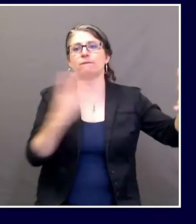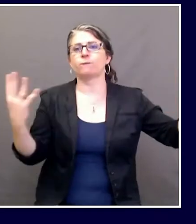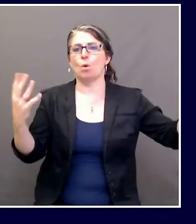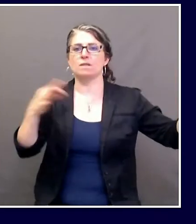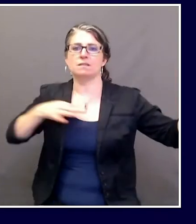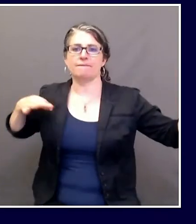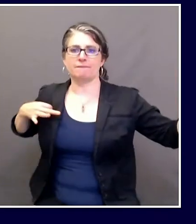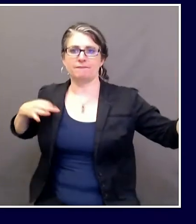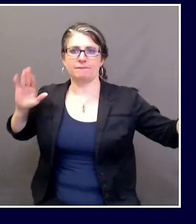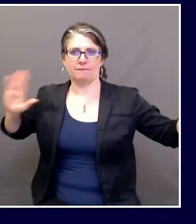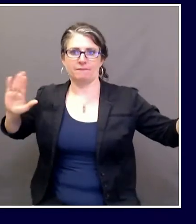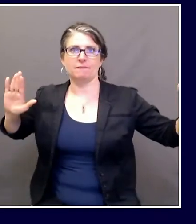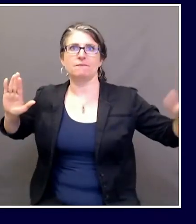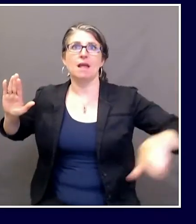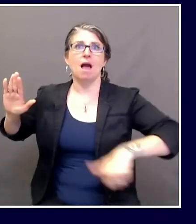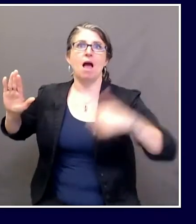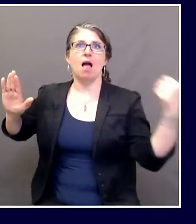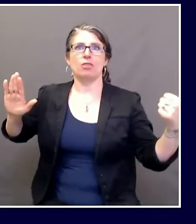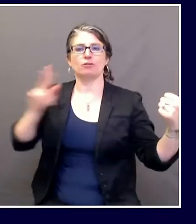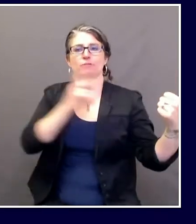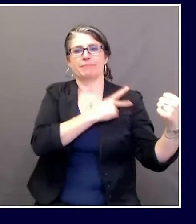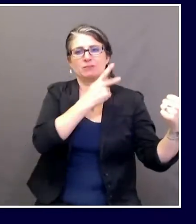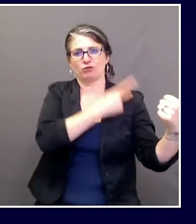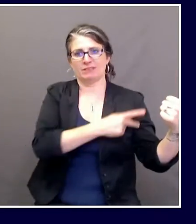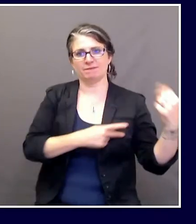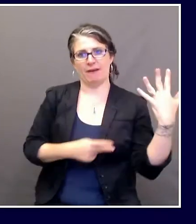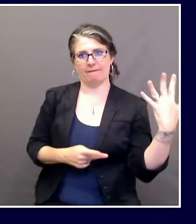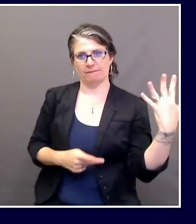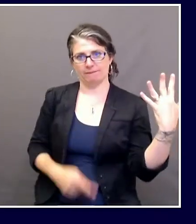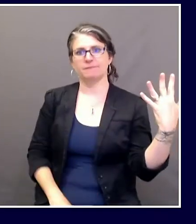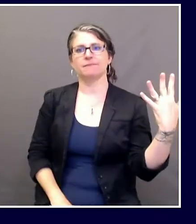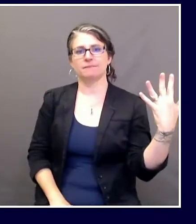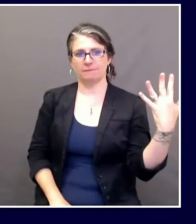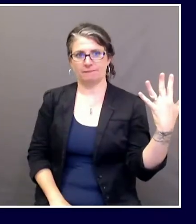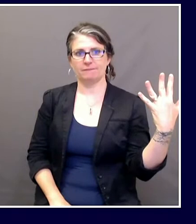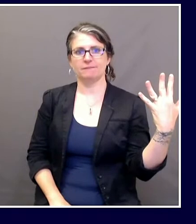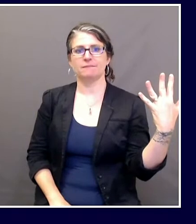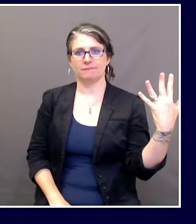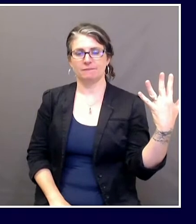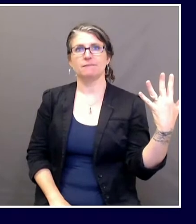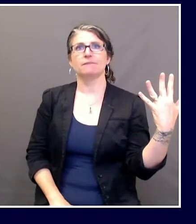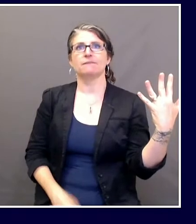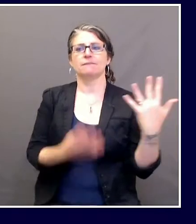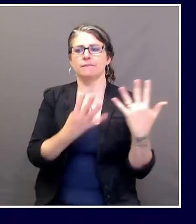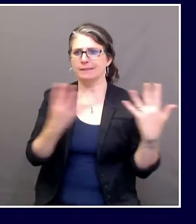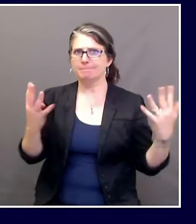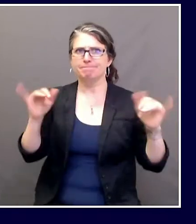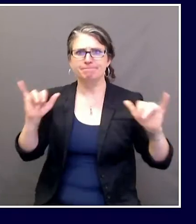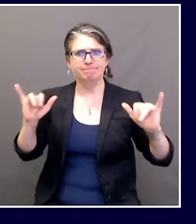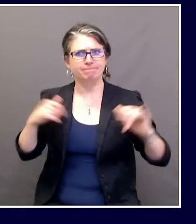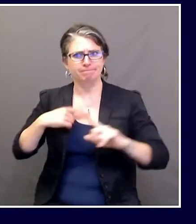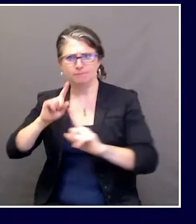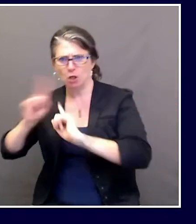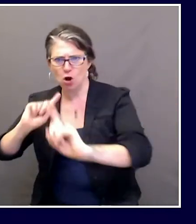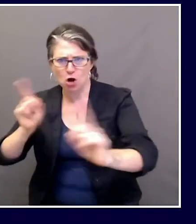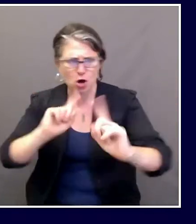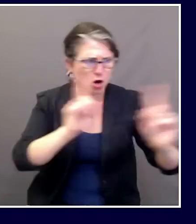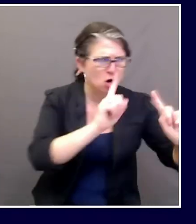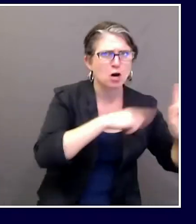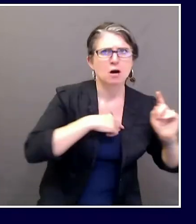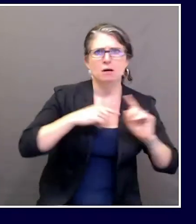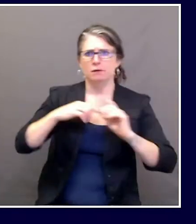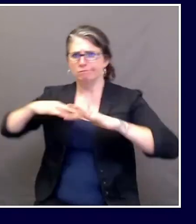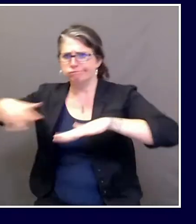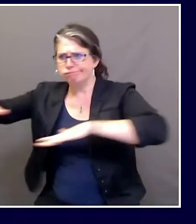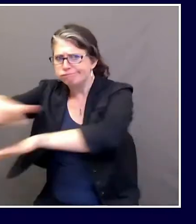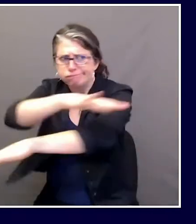among patients. We have been working with the hospital to test all of the potentially affected patients, as well as all